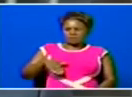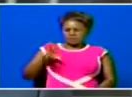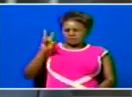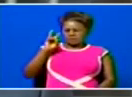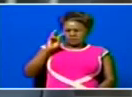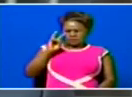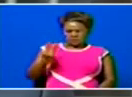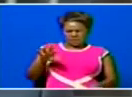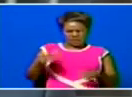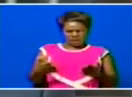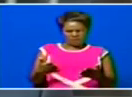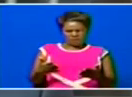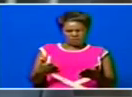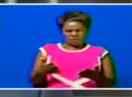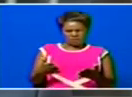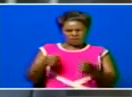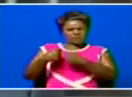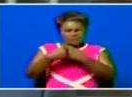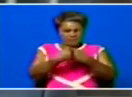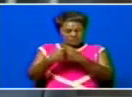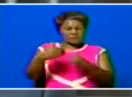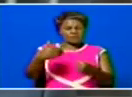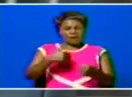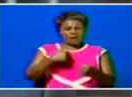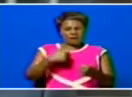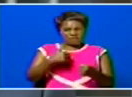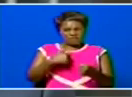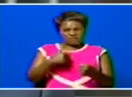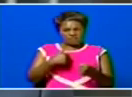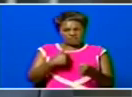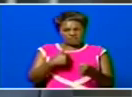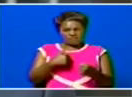that there have been substantial challenges. There has never been